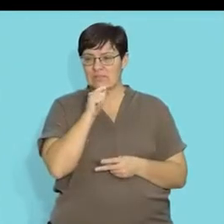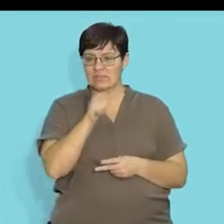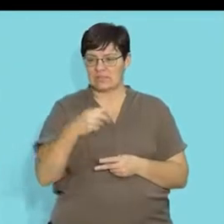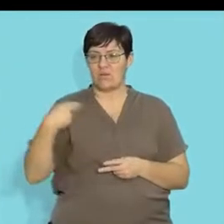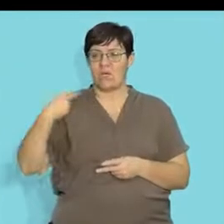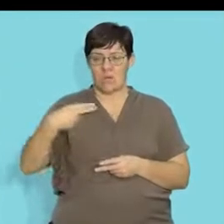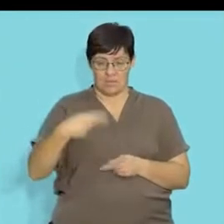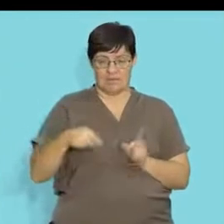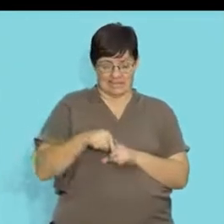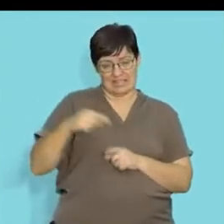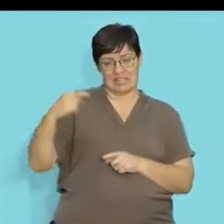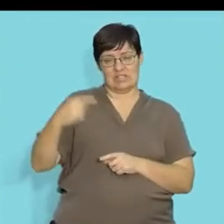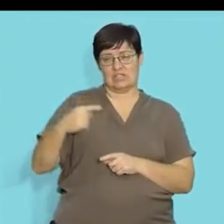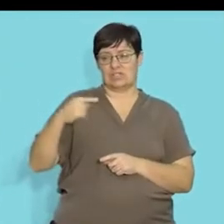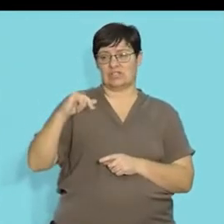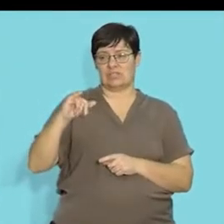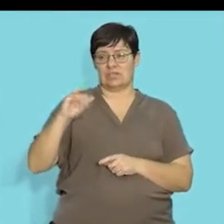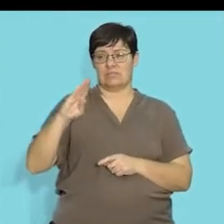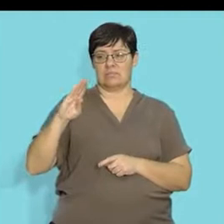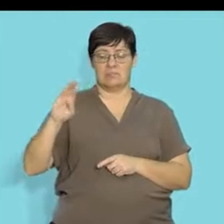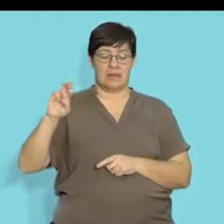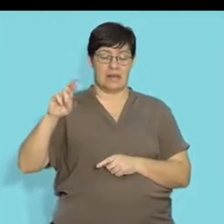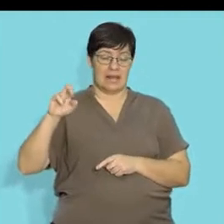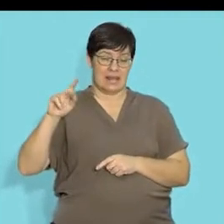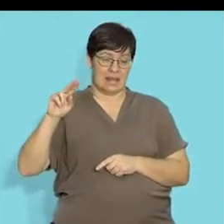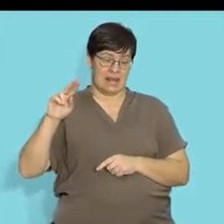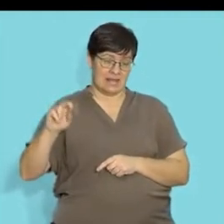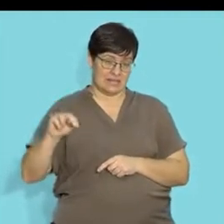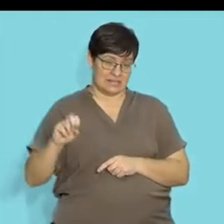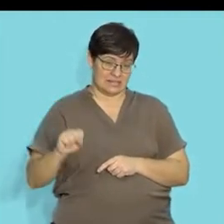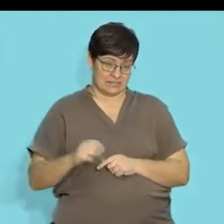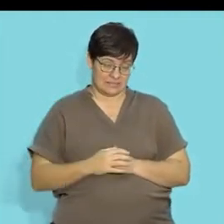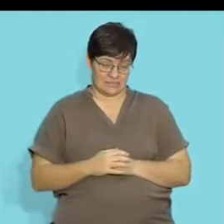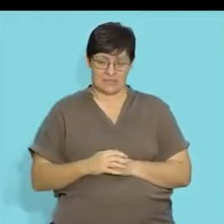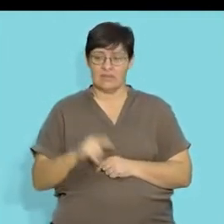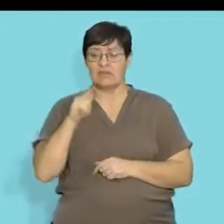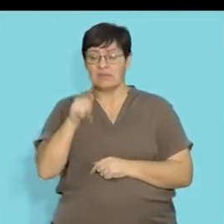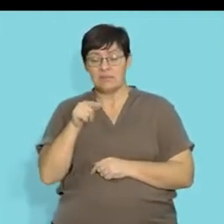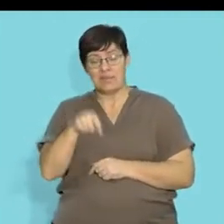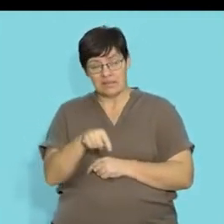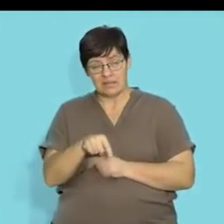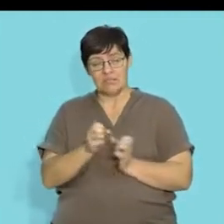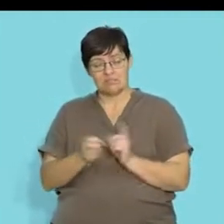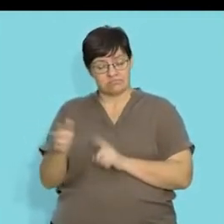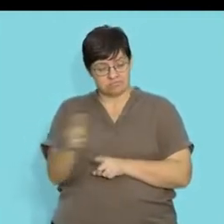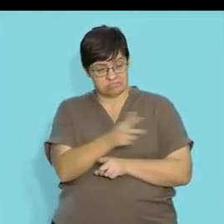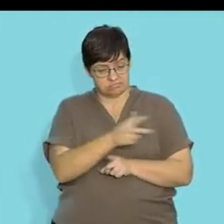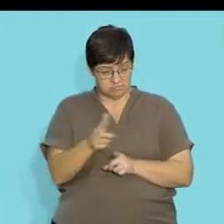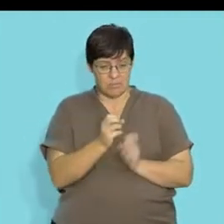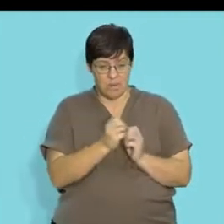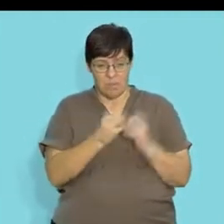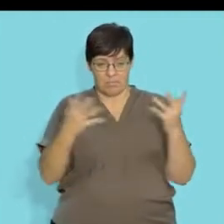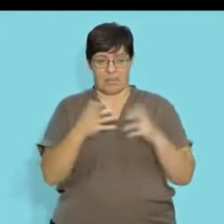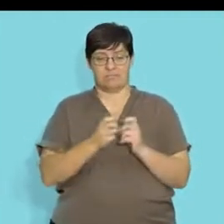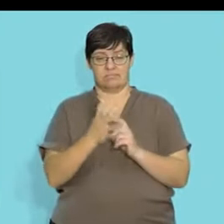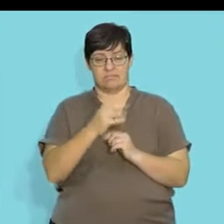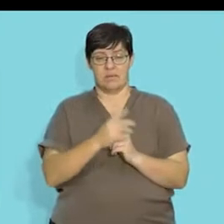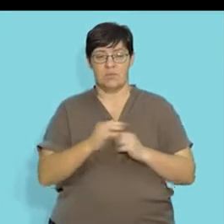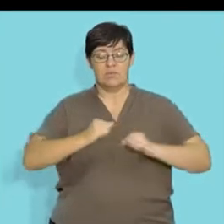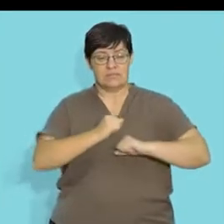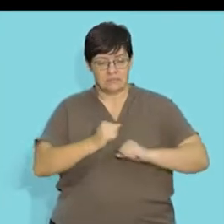use of hormones such as gibberellins. And spraying this makes the internodes of the plant bigger,